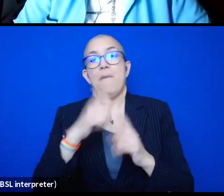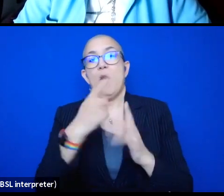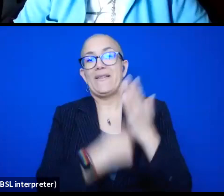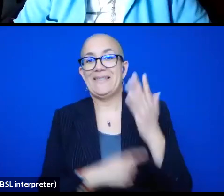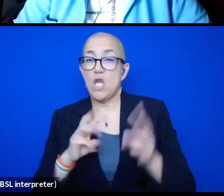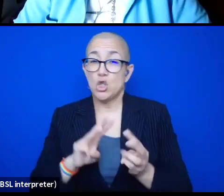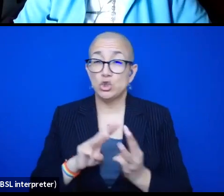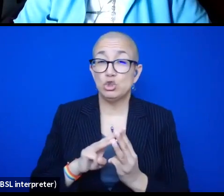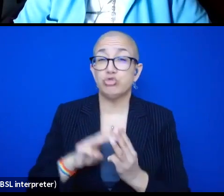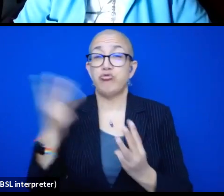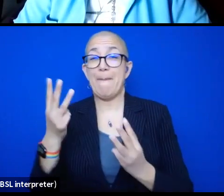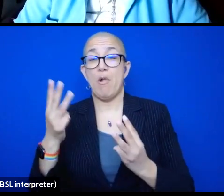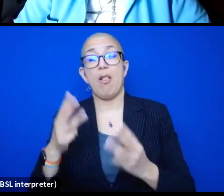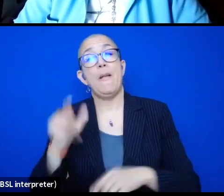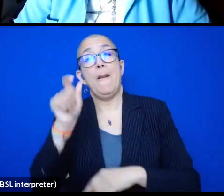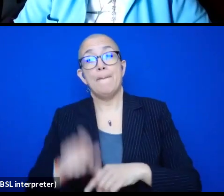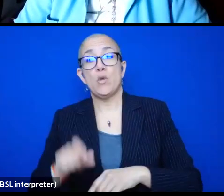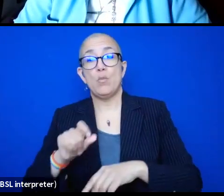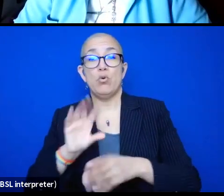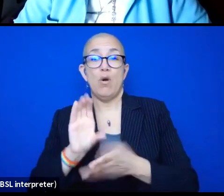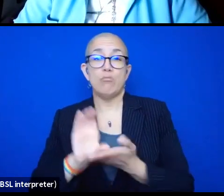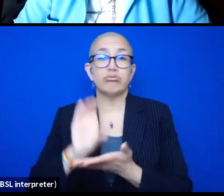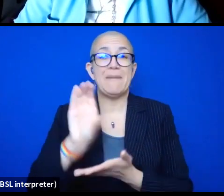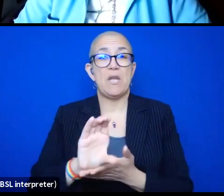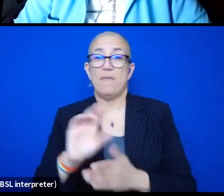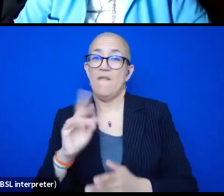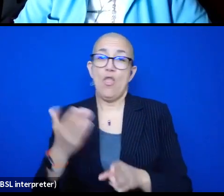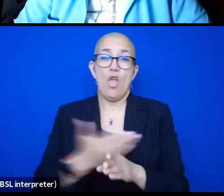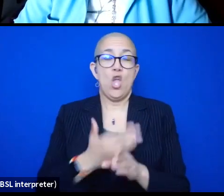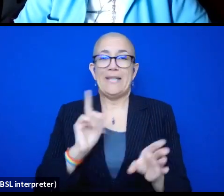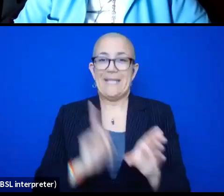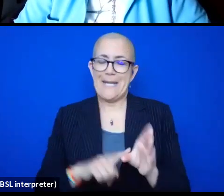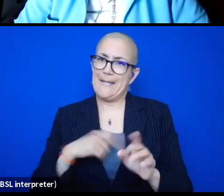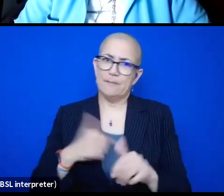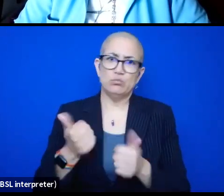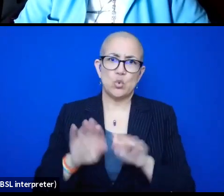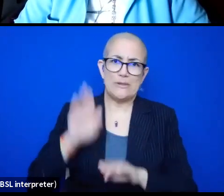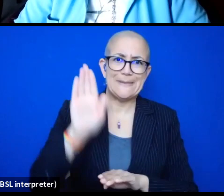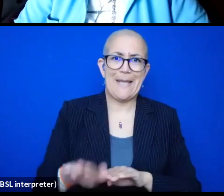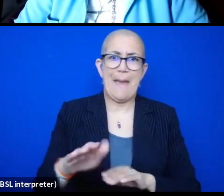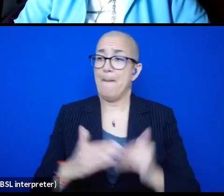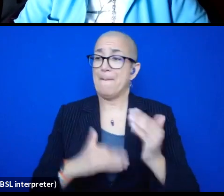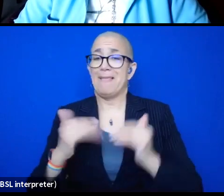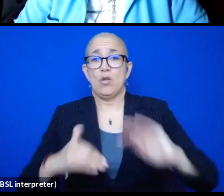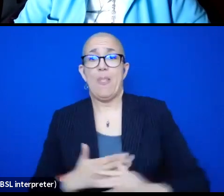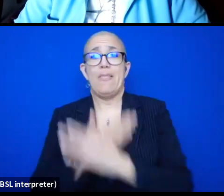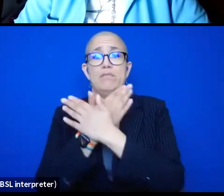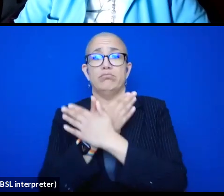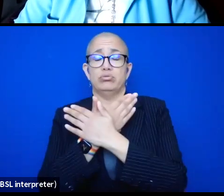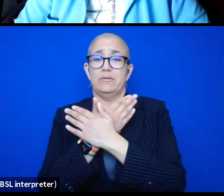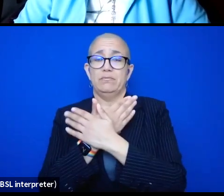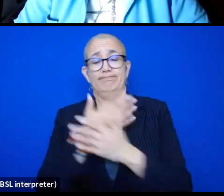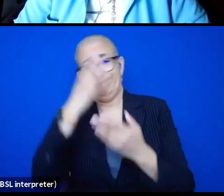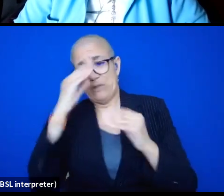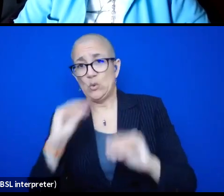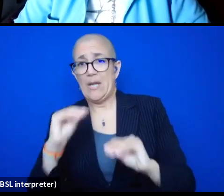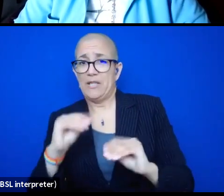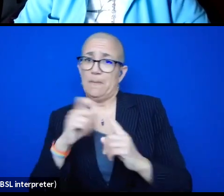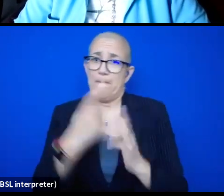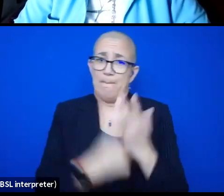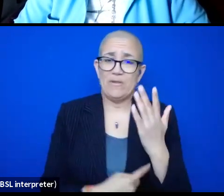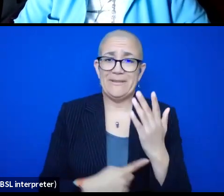years is a good first step, building on that great Liberal Democrat education policy success. But I'd like